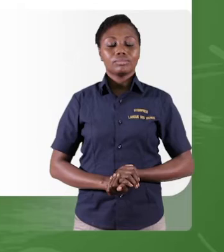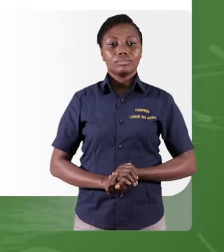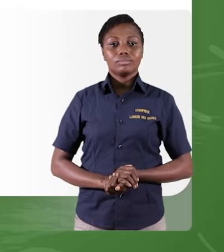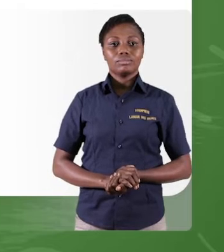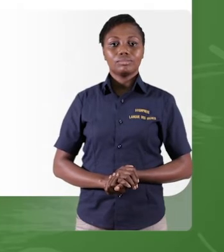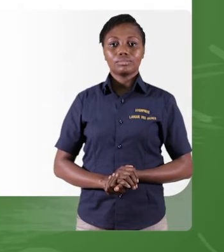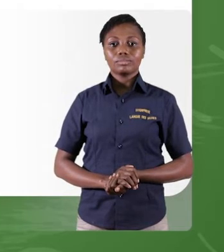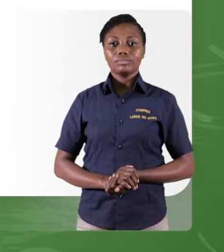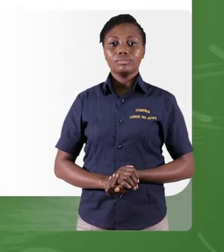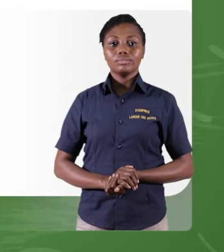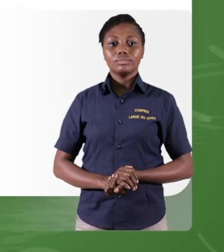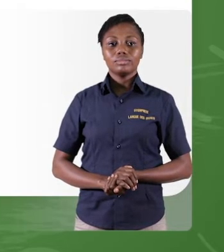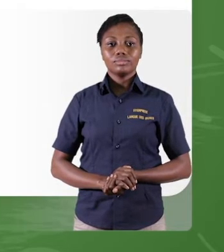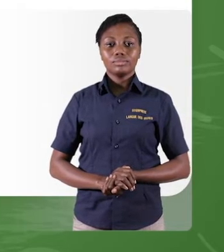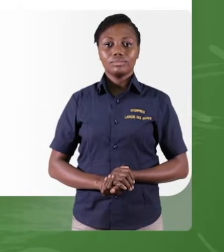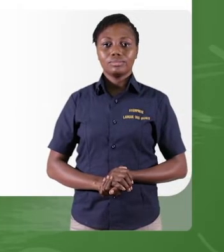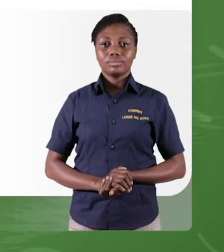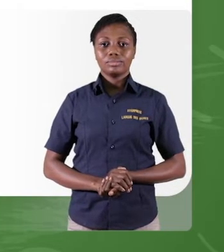to complete the dialogue.